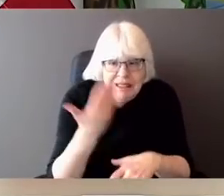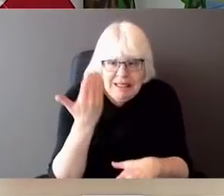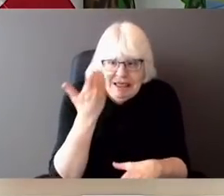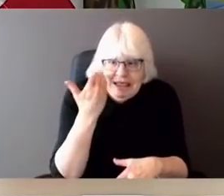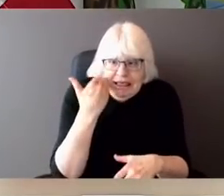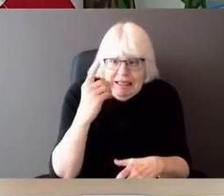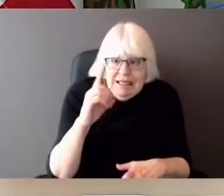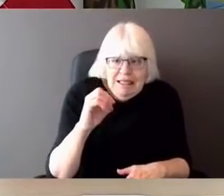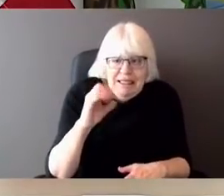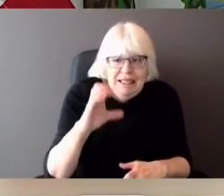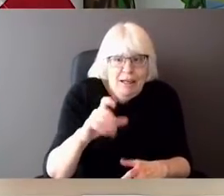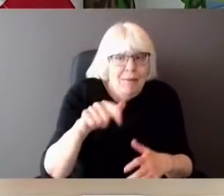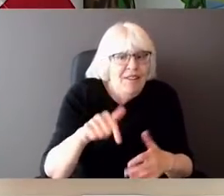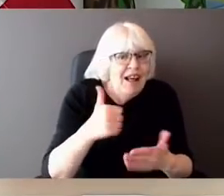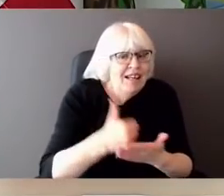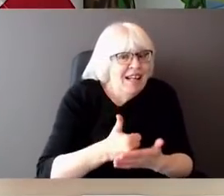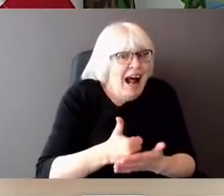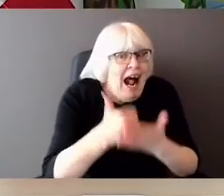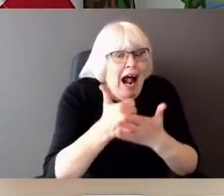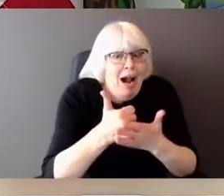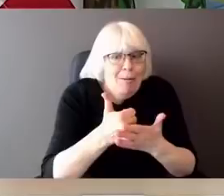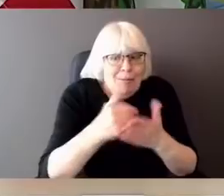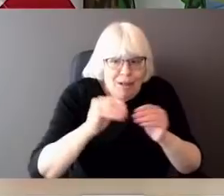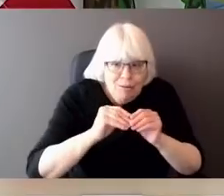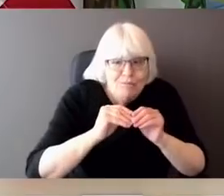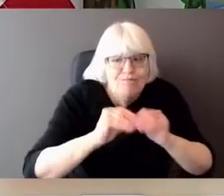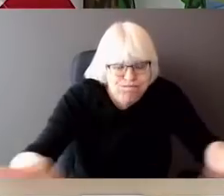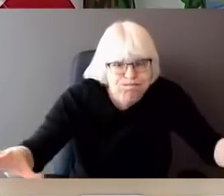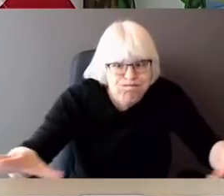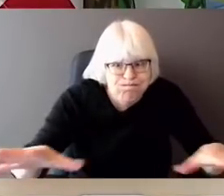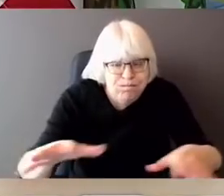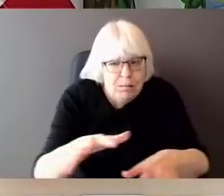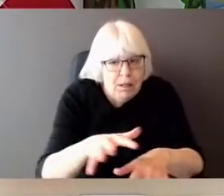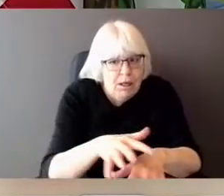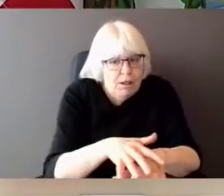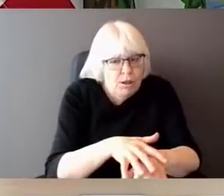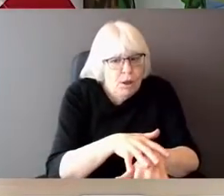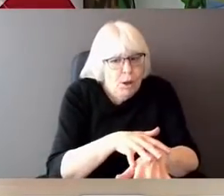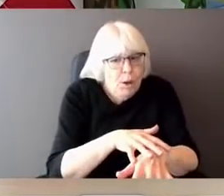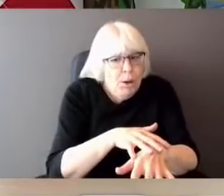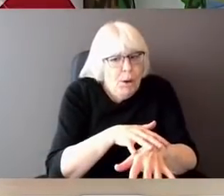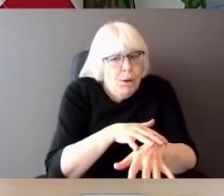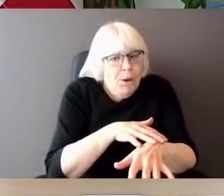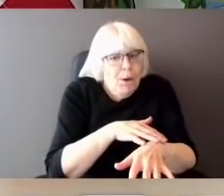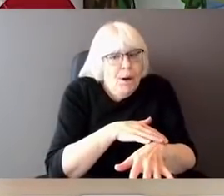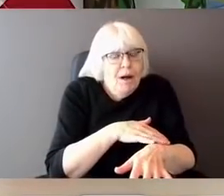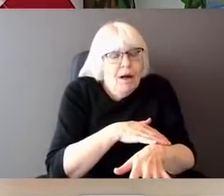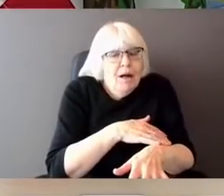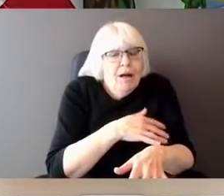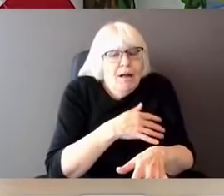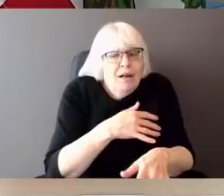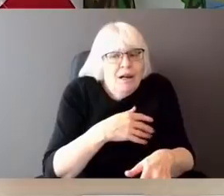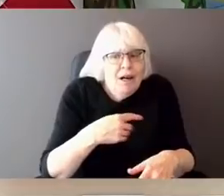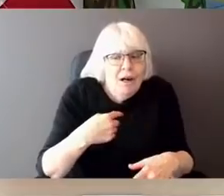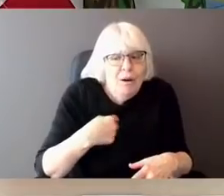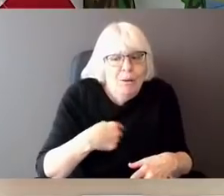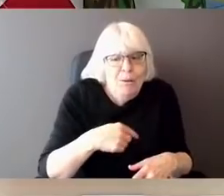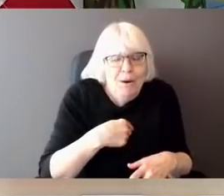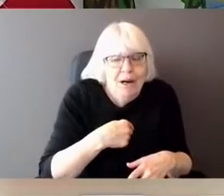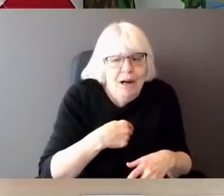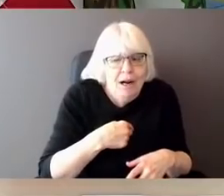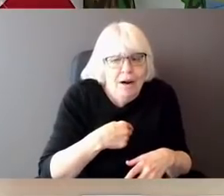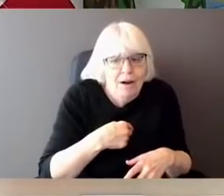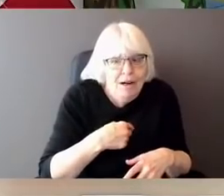in some of those public health measures. So we didn't see the same steep an incline as they may have seen in other